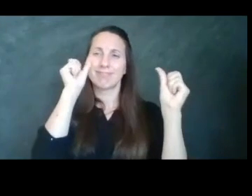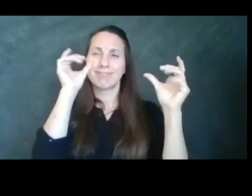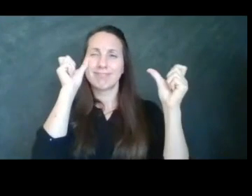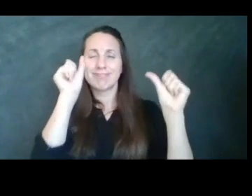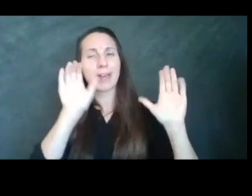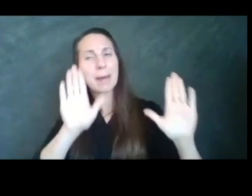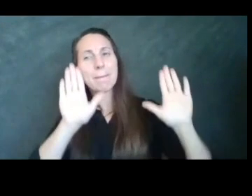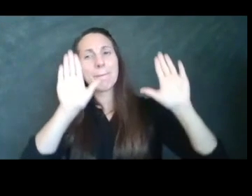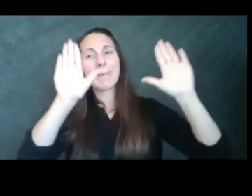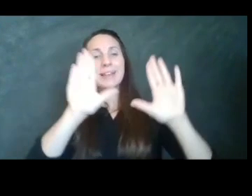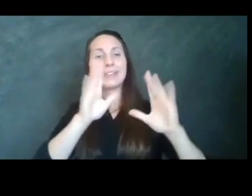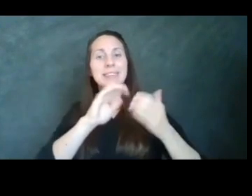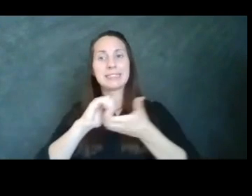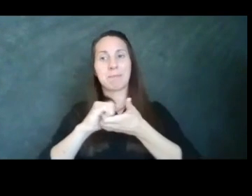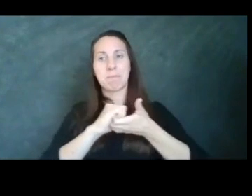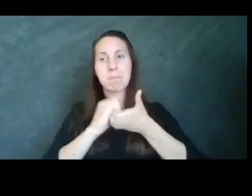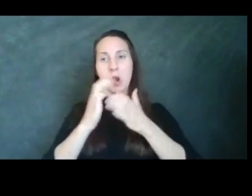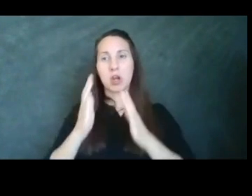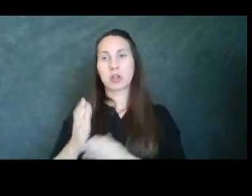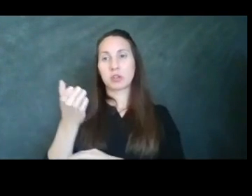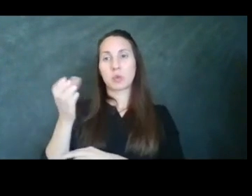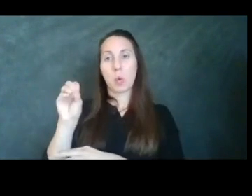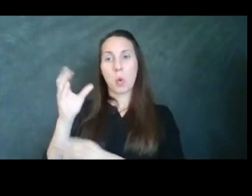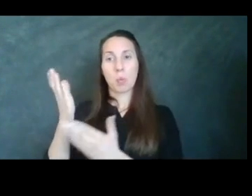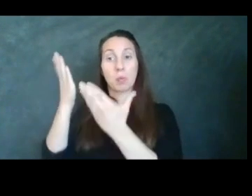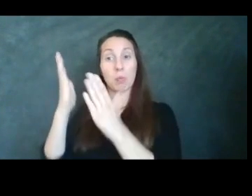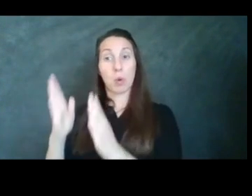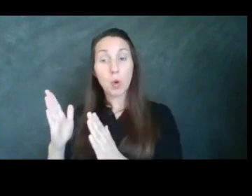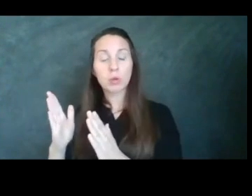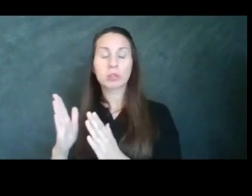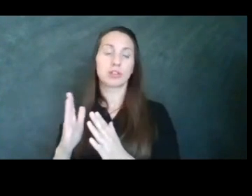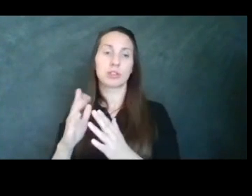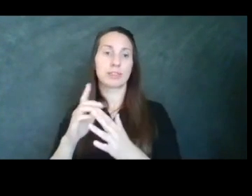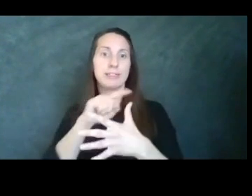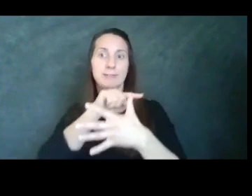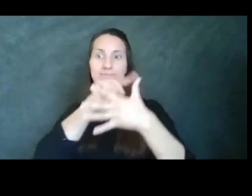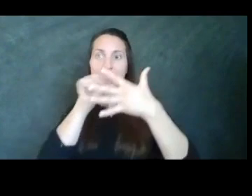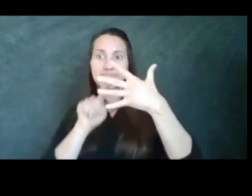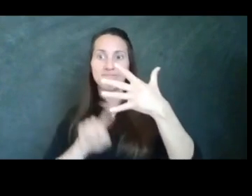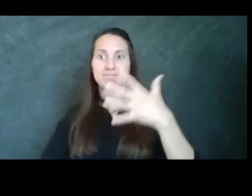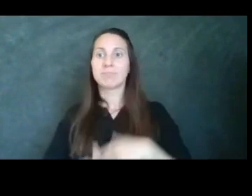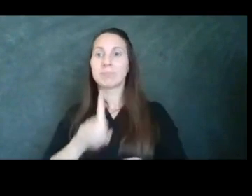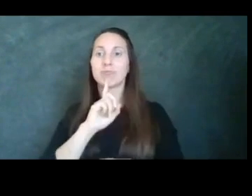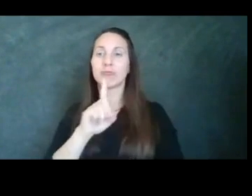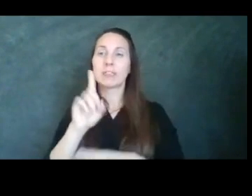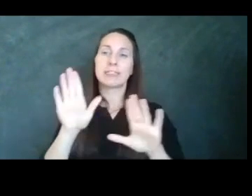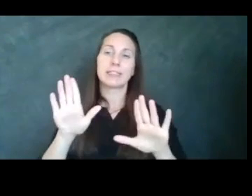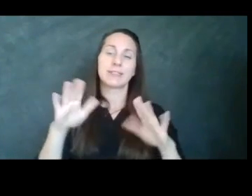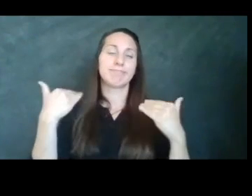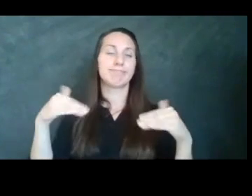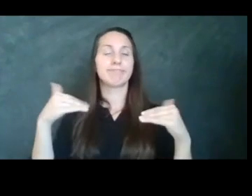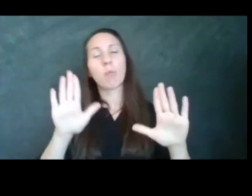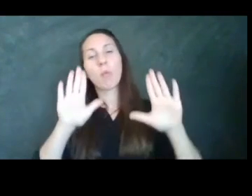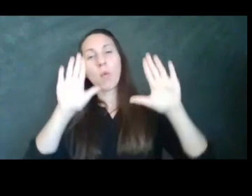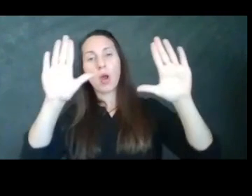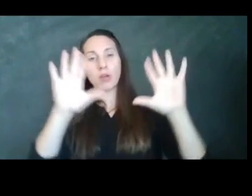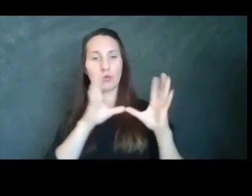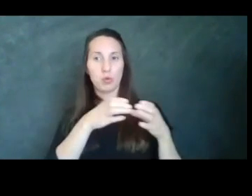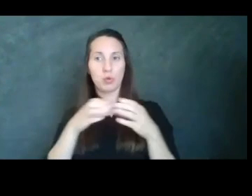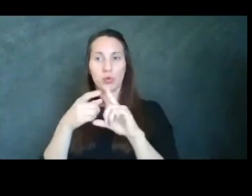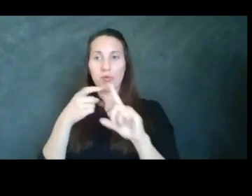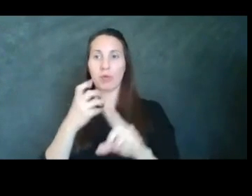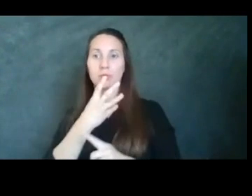and co-promoters, really just a wonderful who's who of the Jewish world that came together so that we could offer